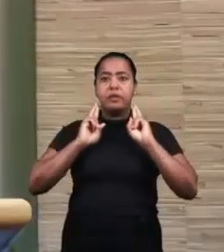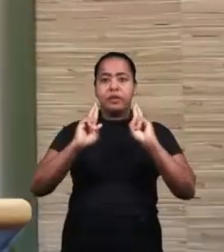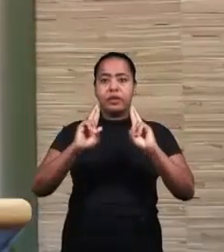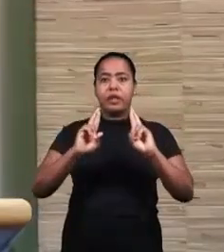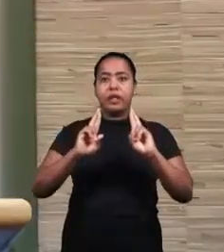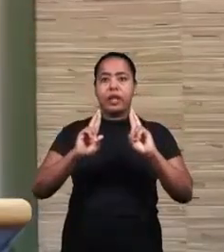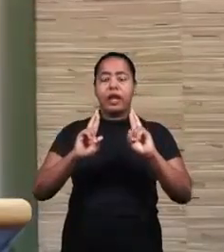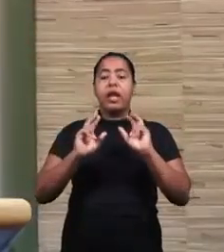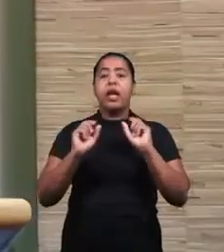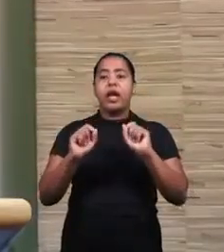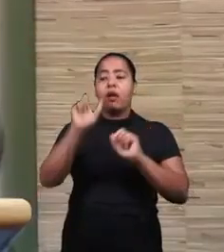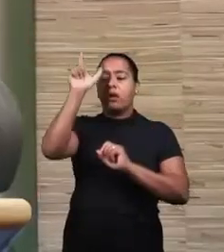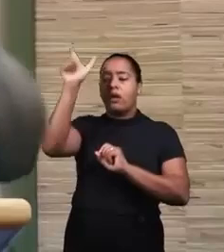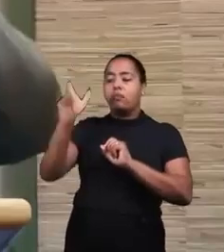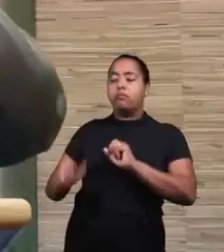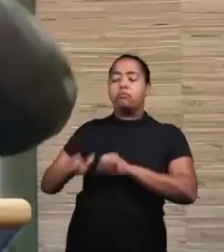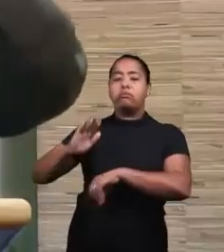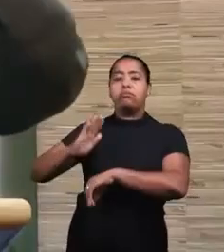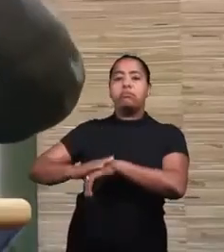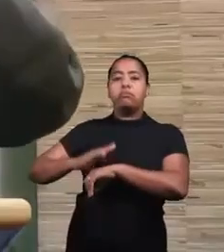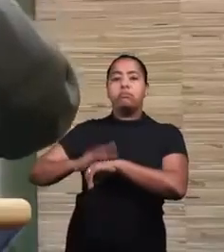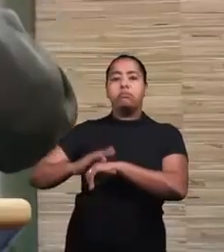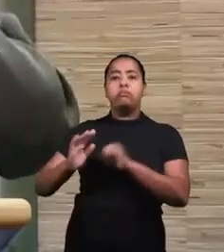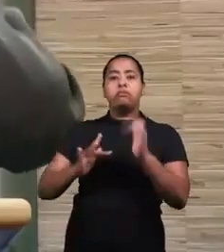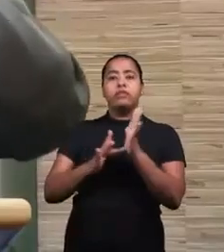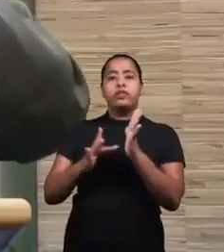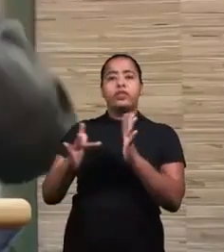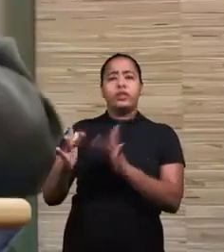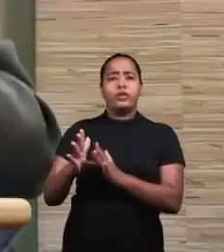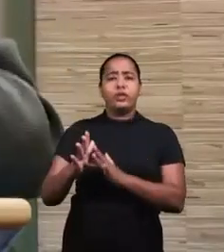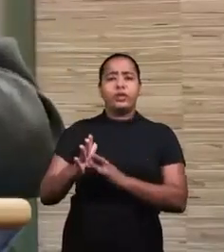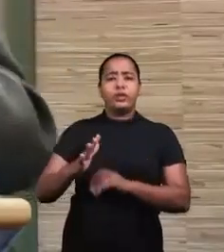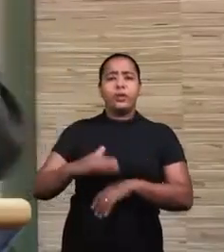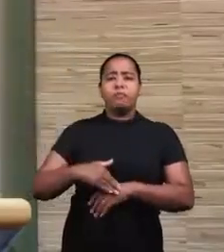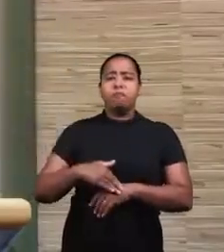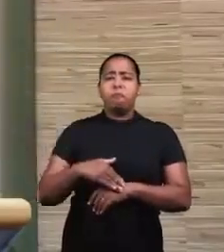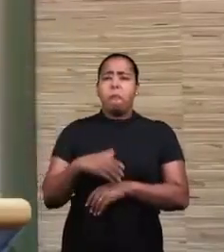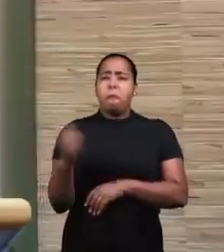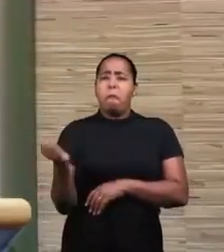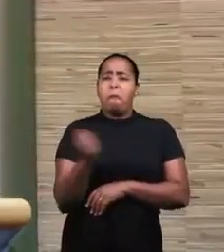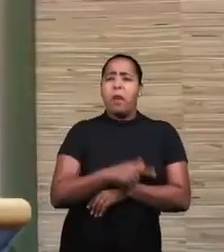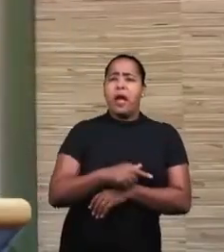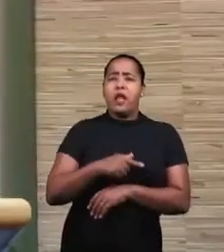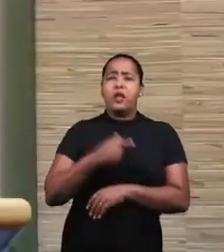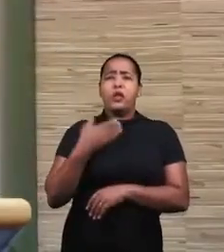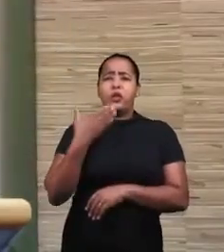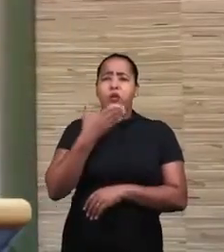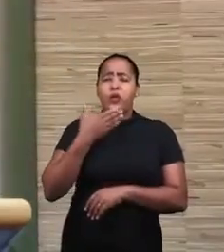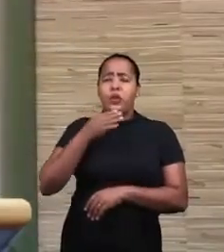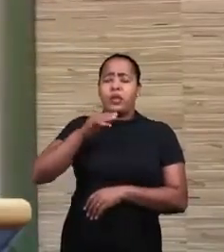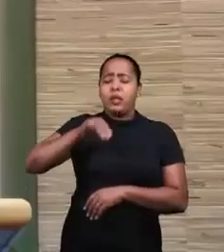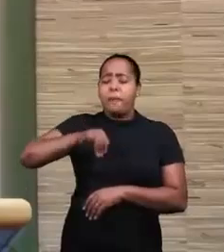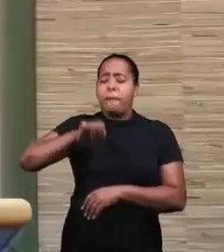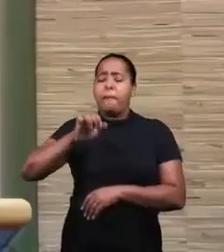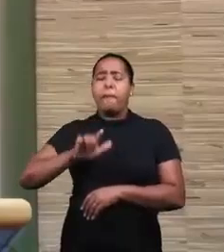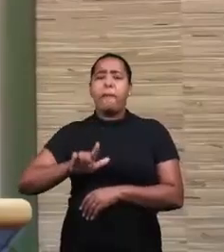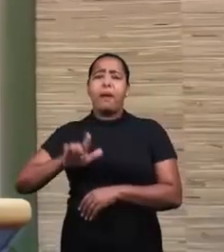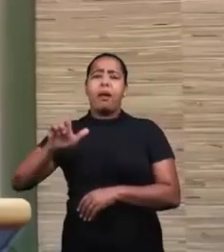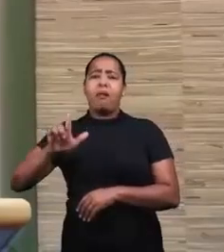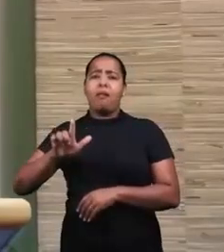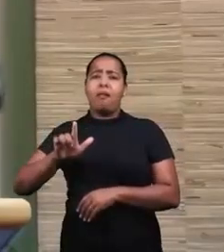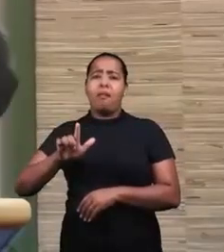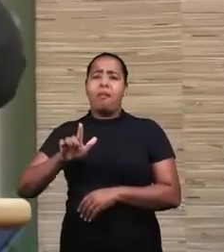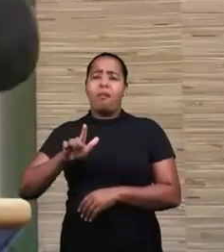which was the figure of Jesus. What is sweeter than honey, and what is stronger than the resurrection?